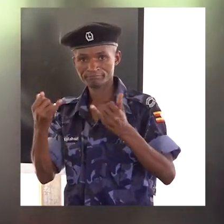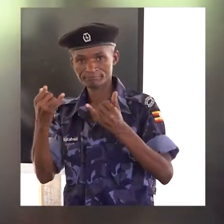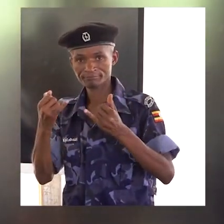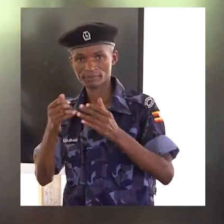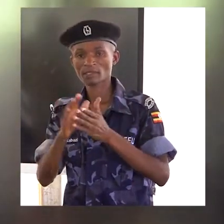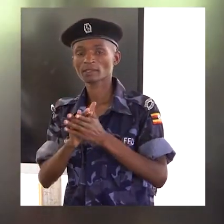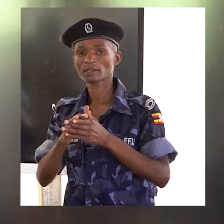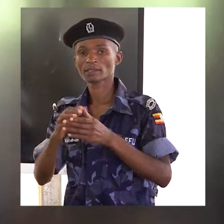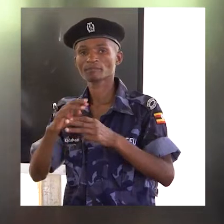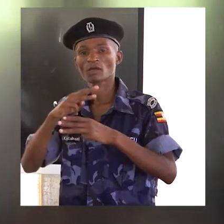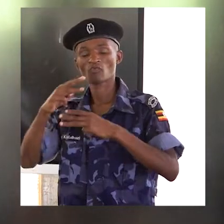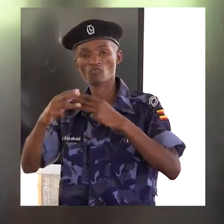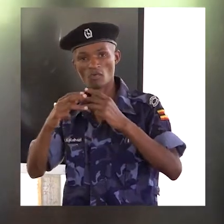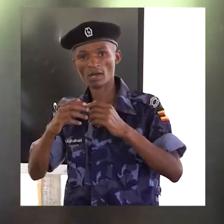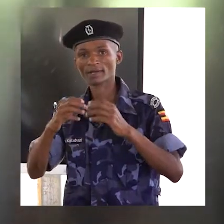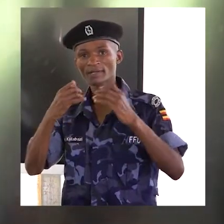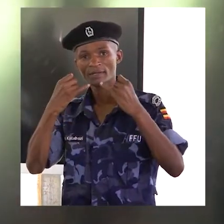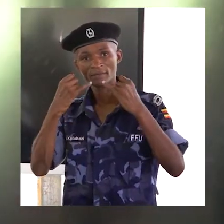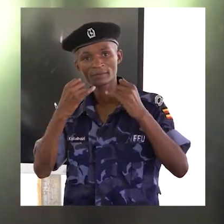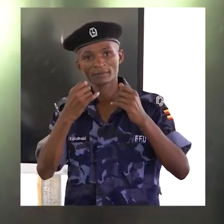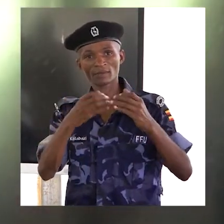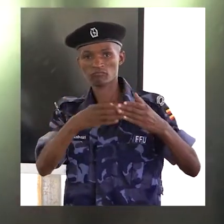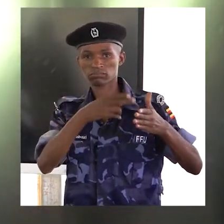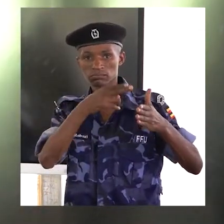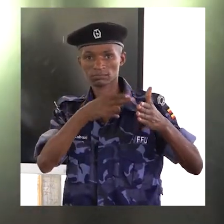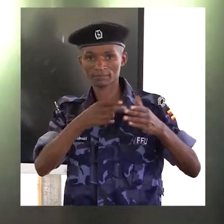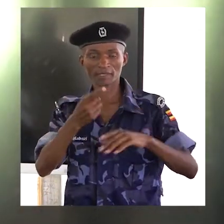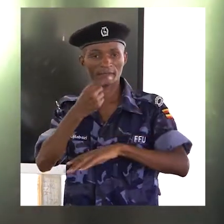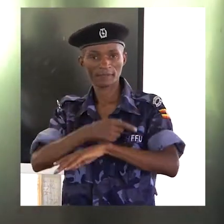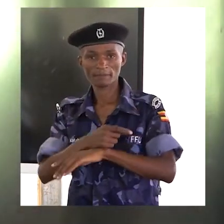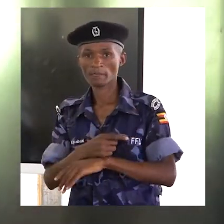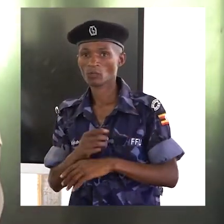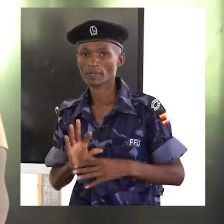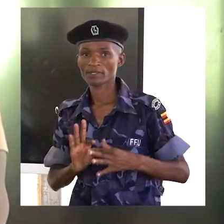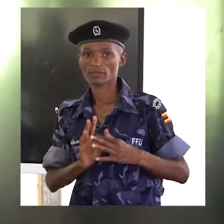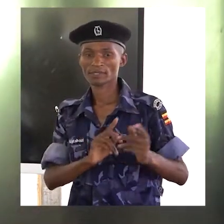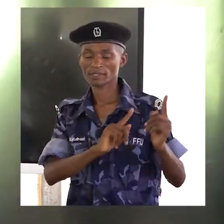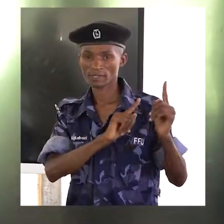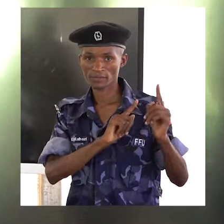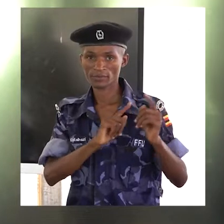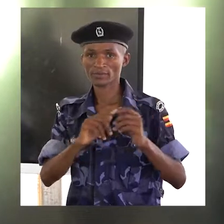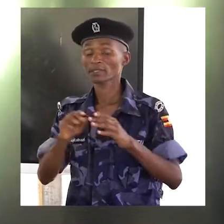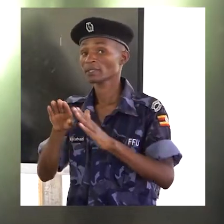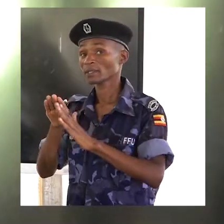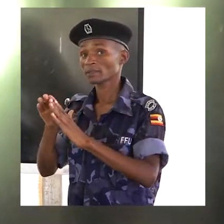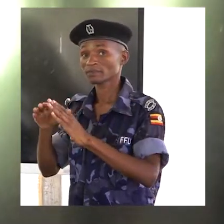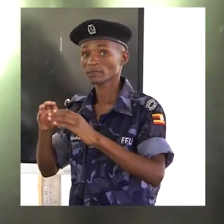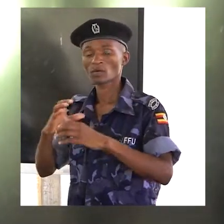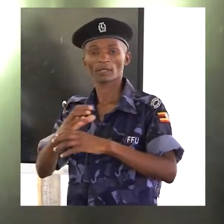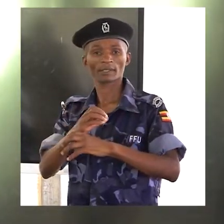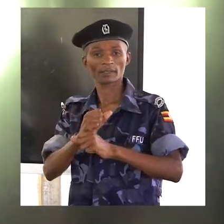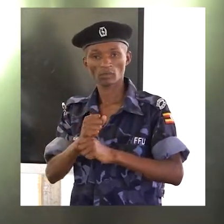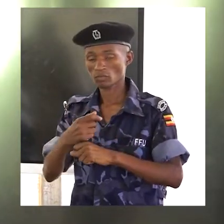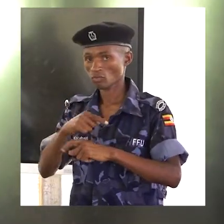Freedom Day. As the joint security agencies, we are aware of